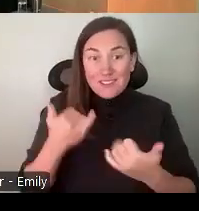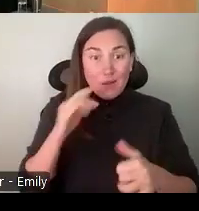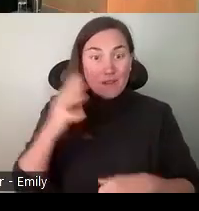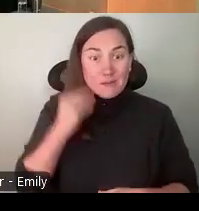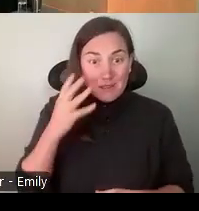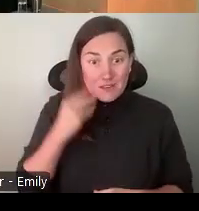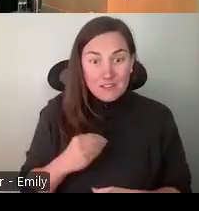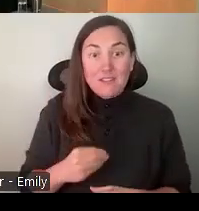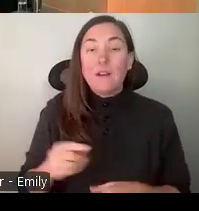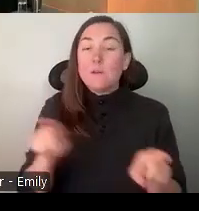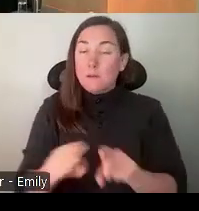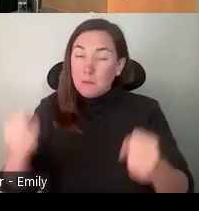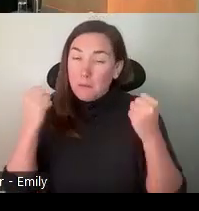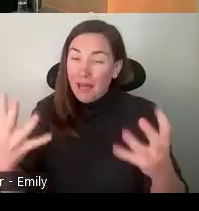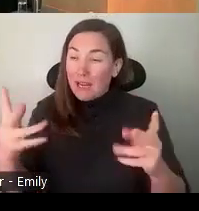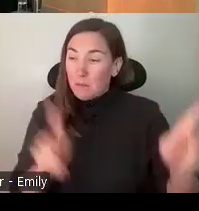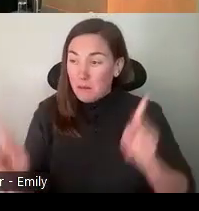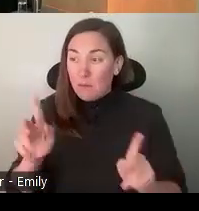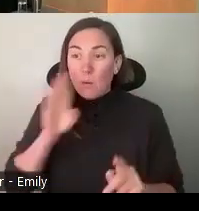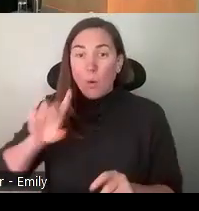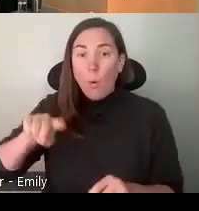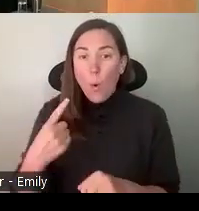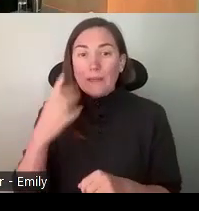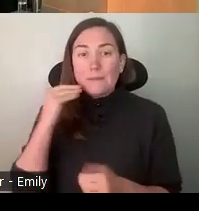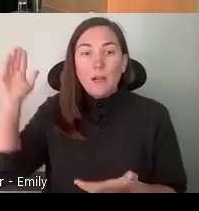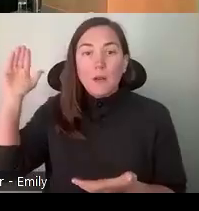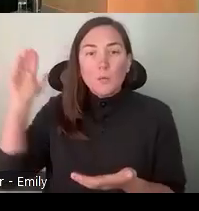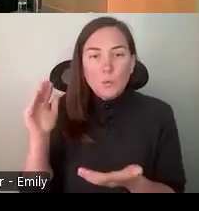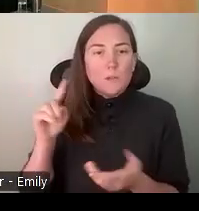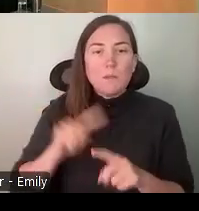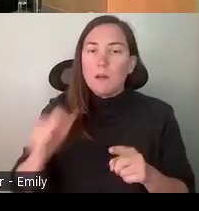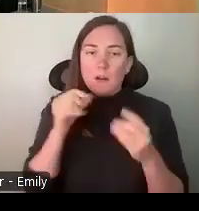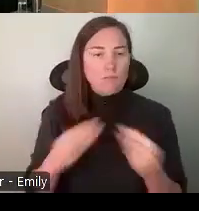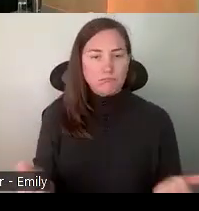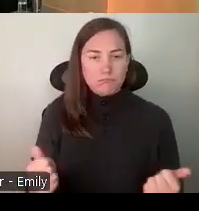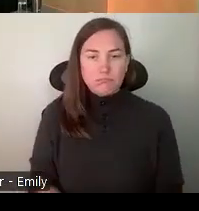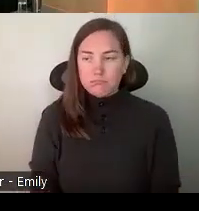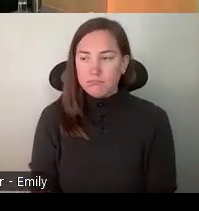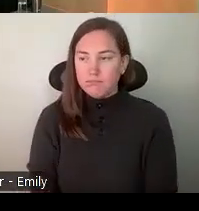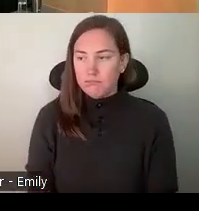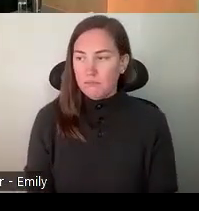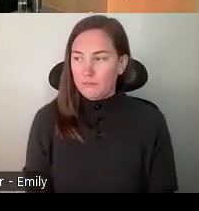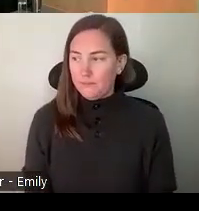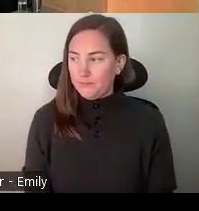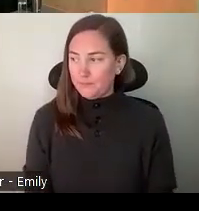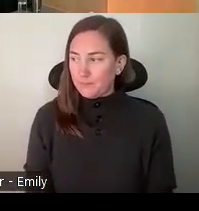even larger percentage only experience partial relief from these treatments.